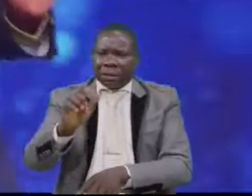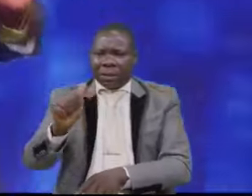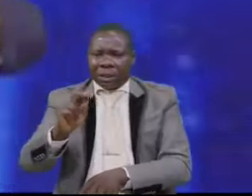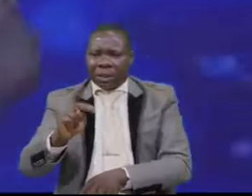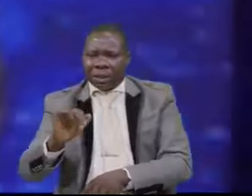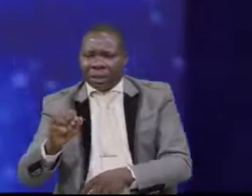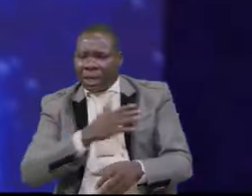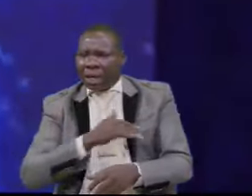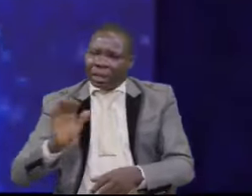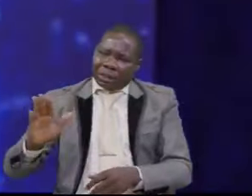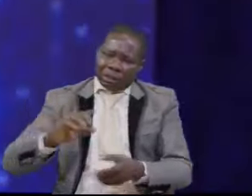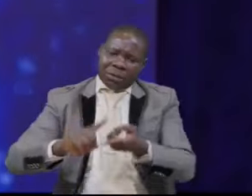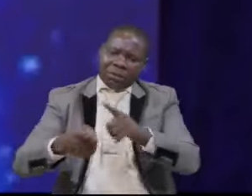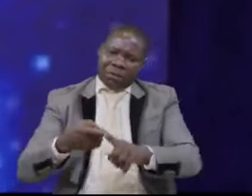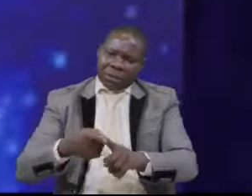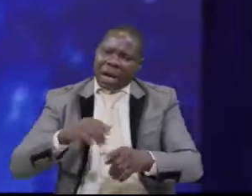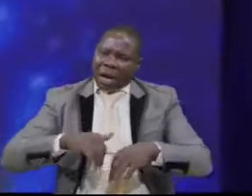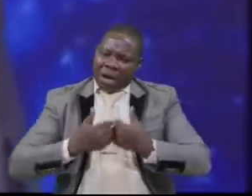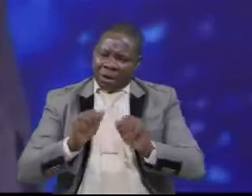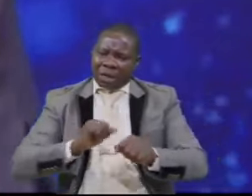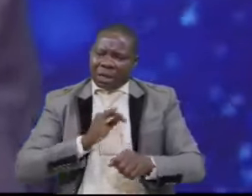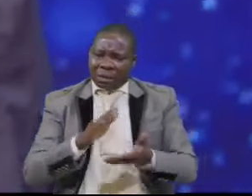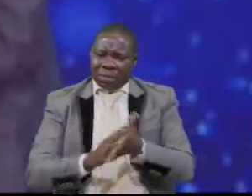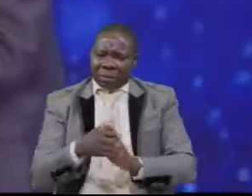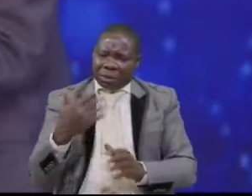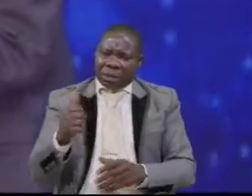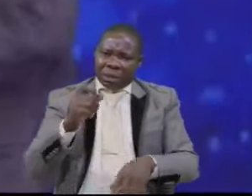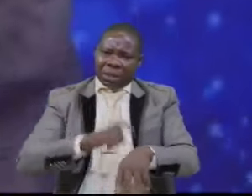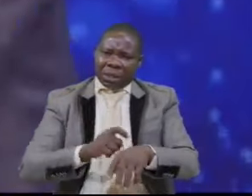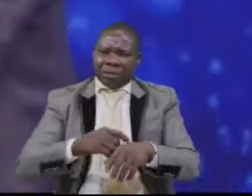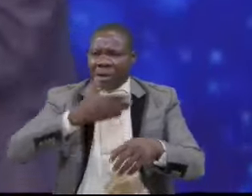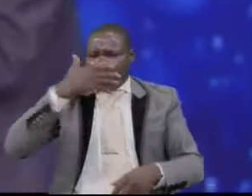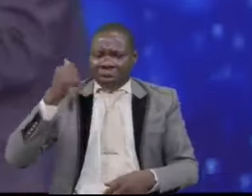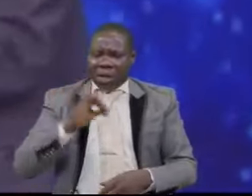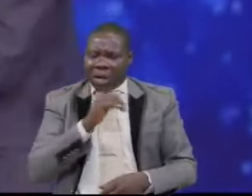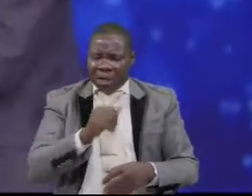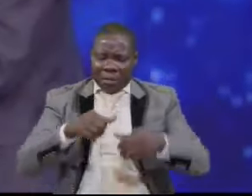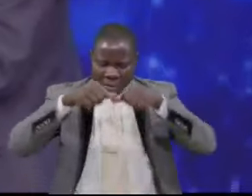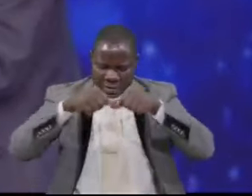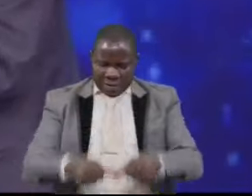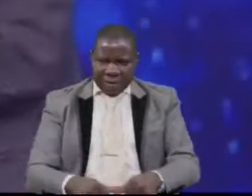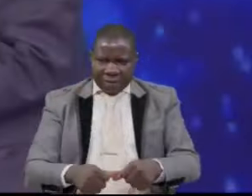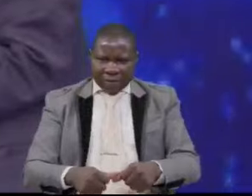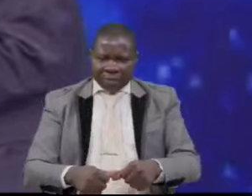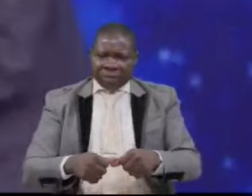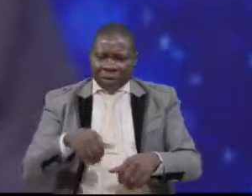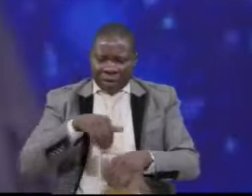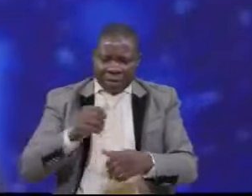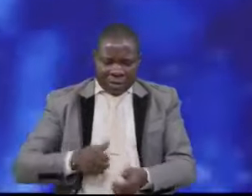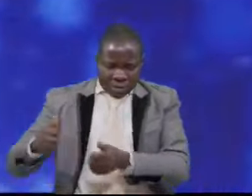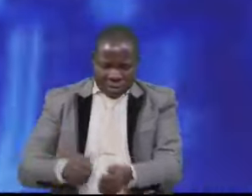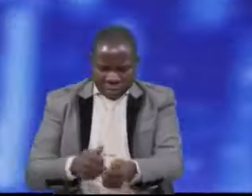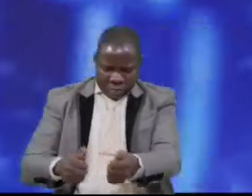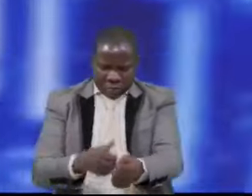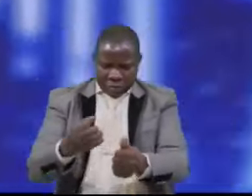10 times stronger? I am steadfast, I am steady in the pursuit of things in life, steady.